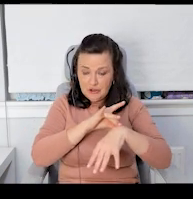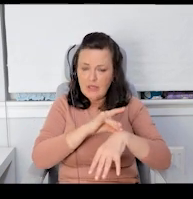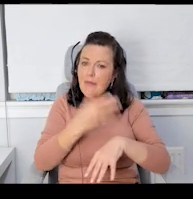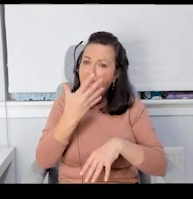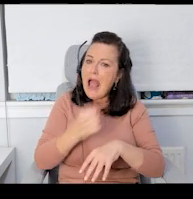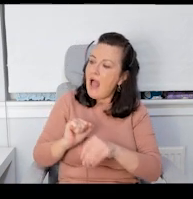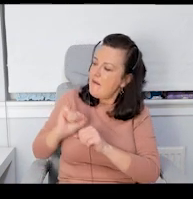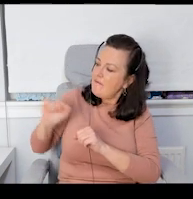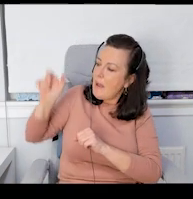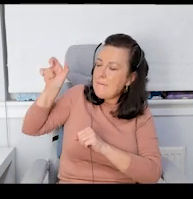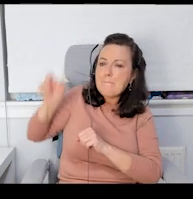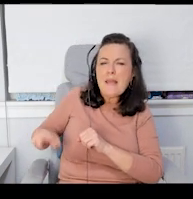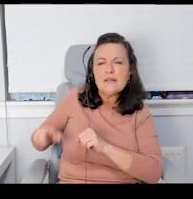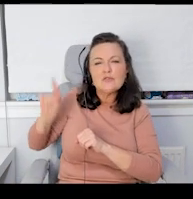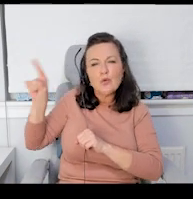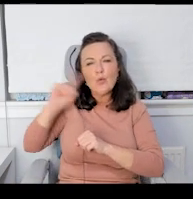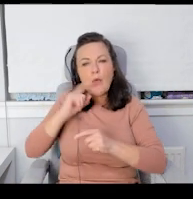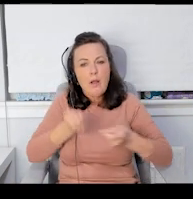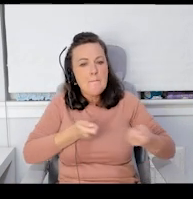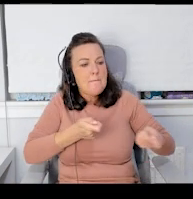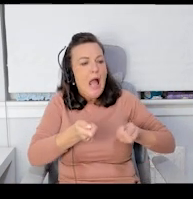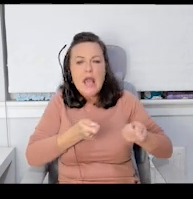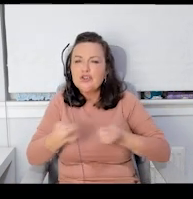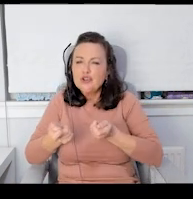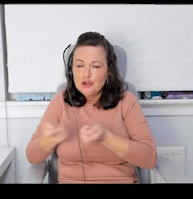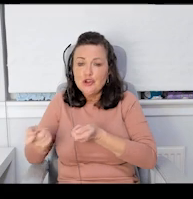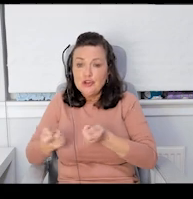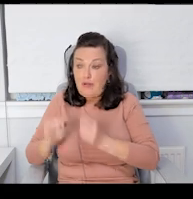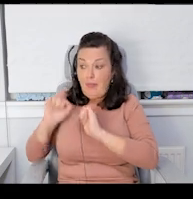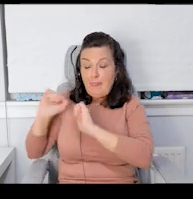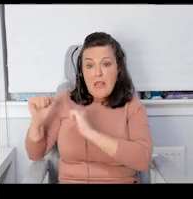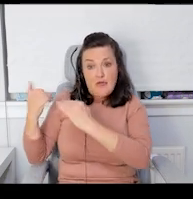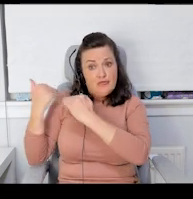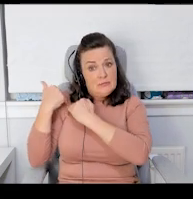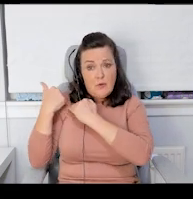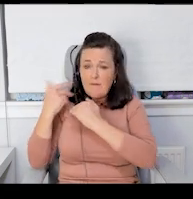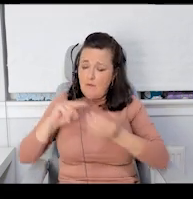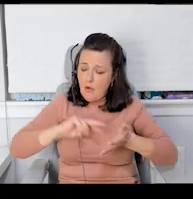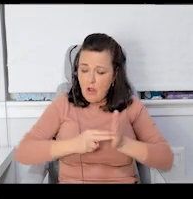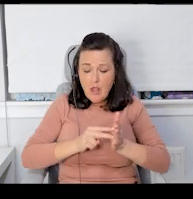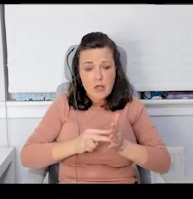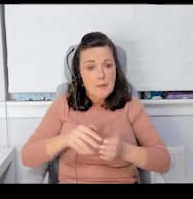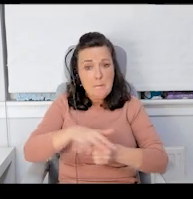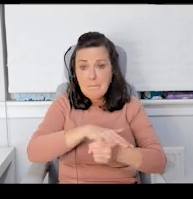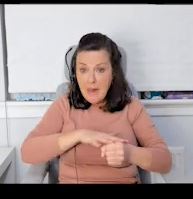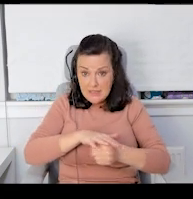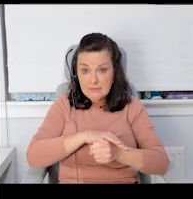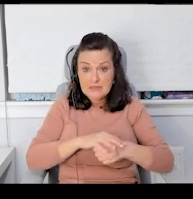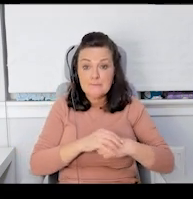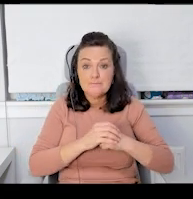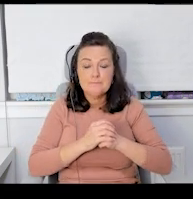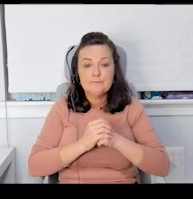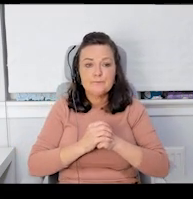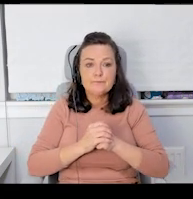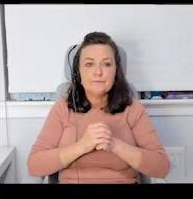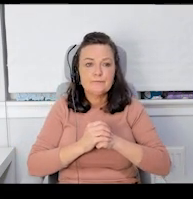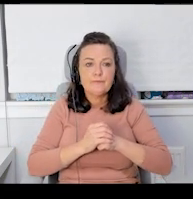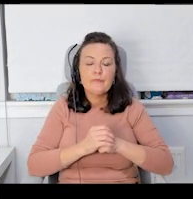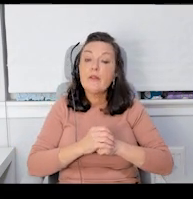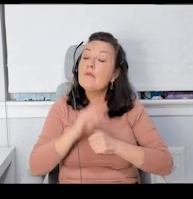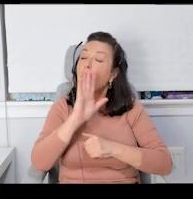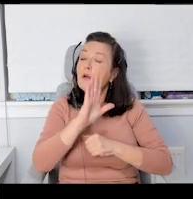actually managing however many foundation apprenticeships in the frameworks, they are responsible for organising the placements. But this year we